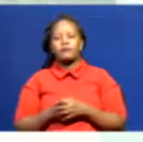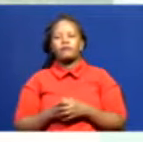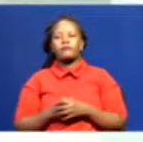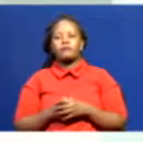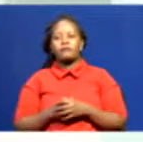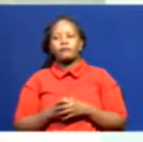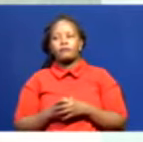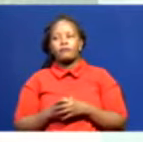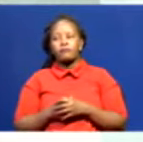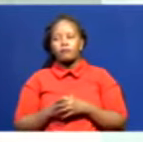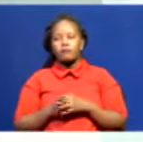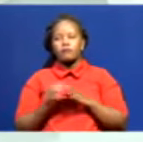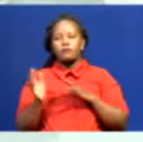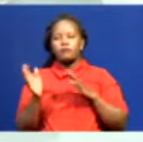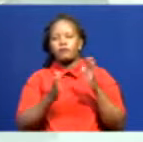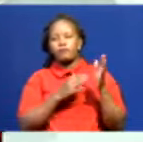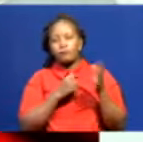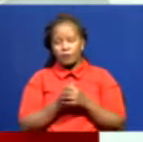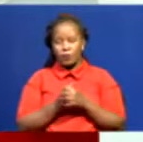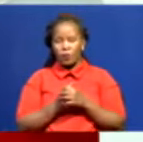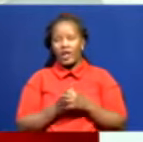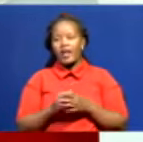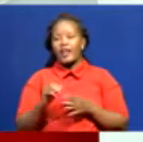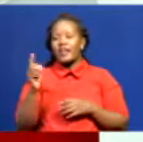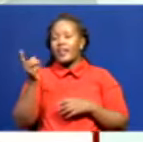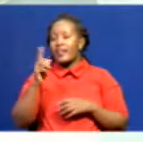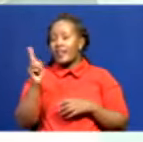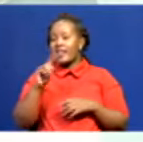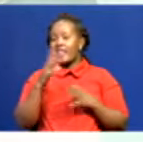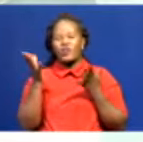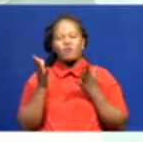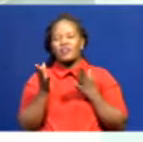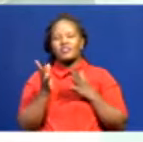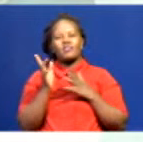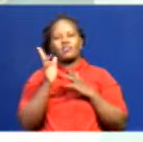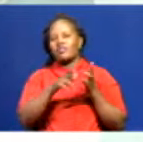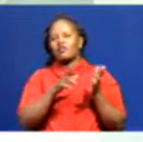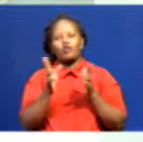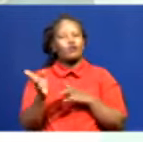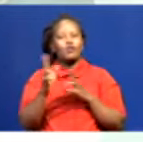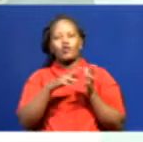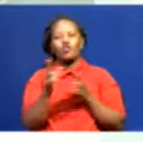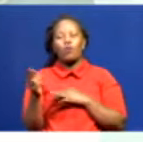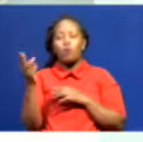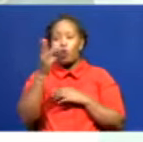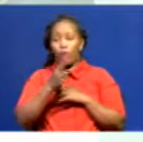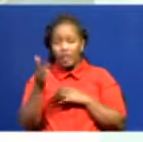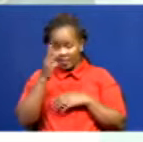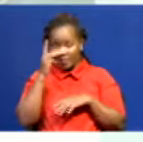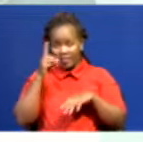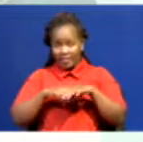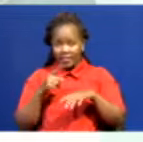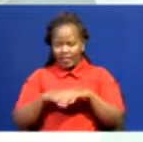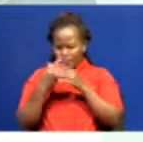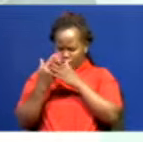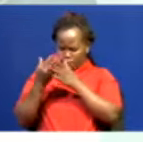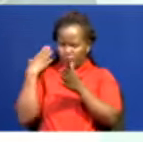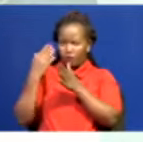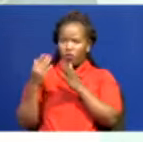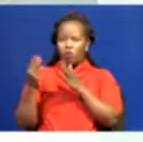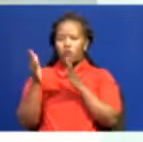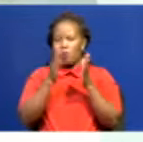Let's turn that story a bit. Activities in the capital city of Nairobi remained normal Wednesday, a day in which the opposition had slated its